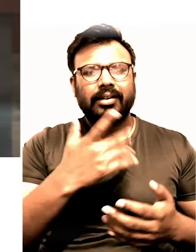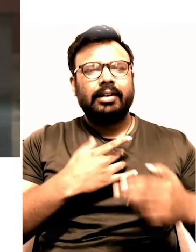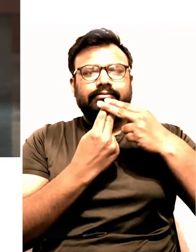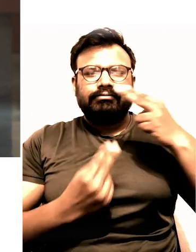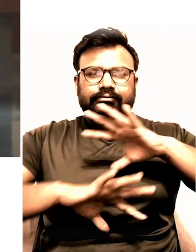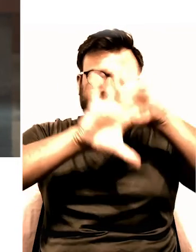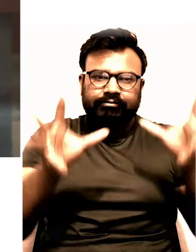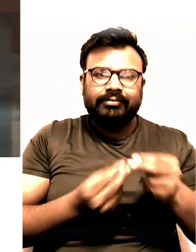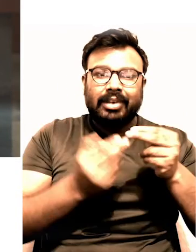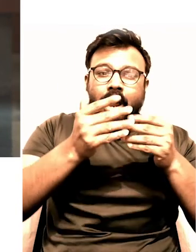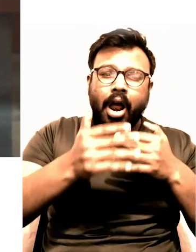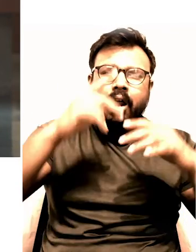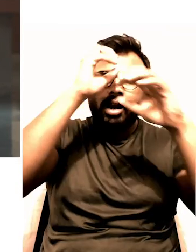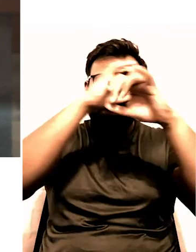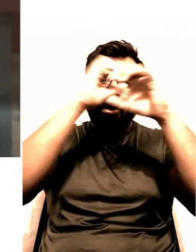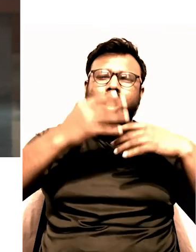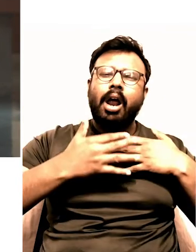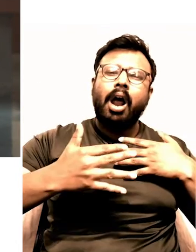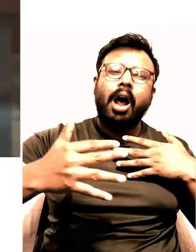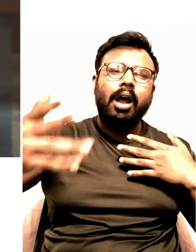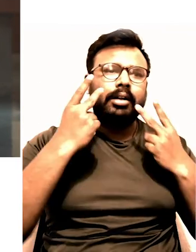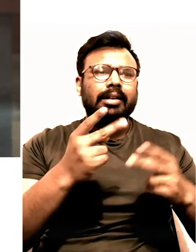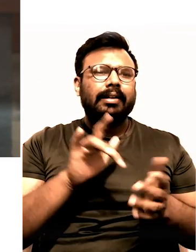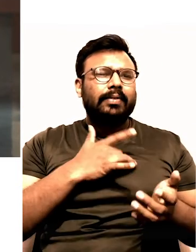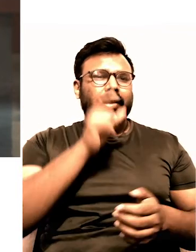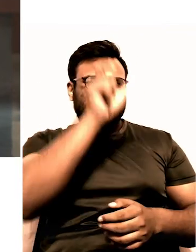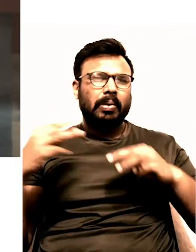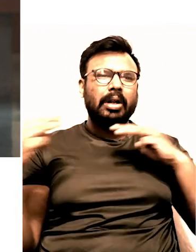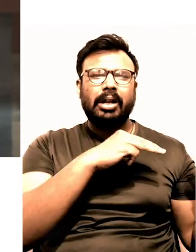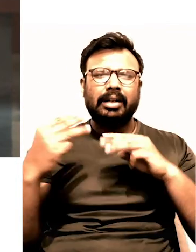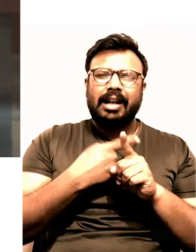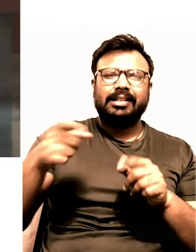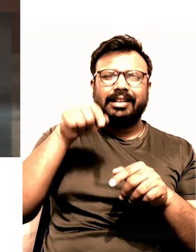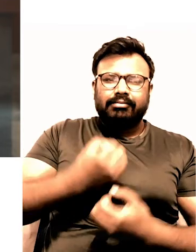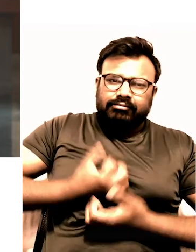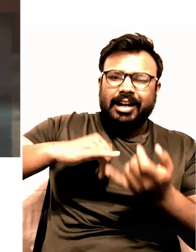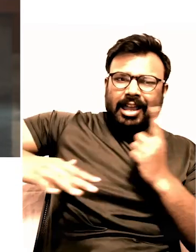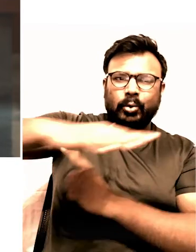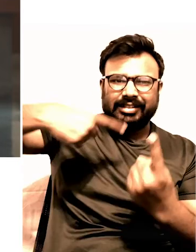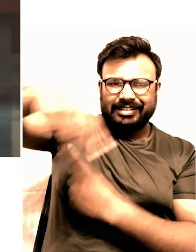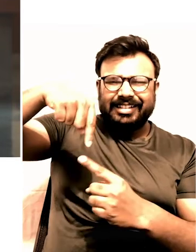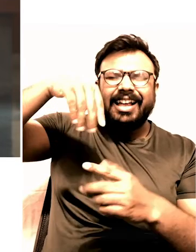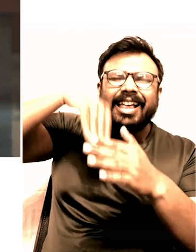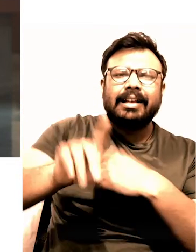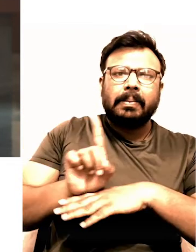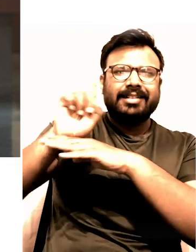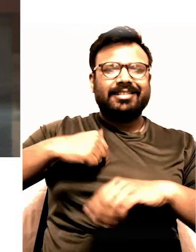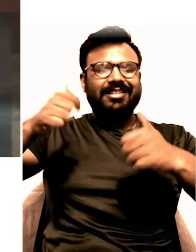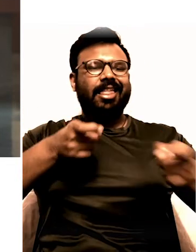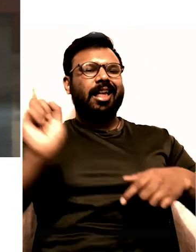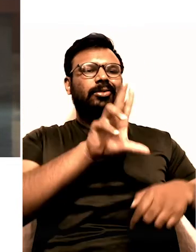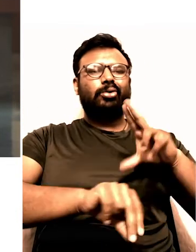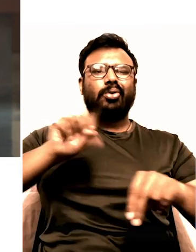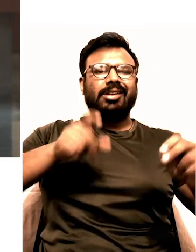of the individual against a repressive social structure in which patriarchy triumphs eventually. Yet